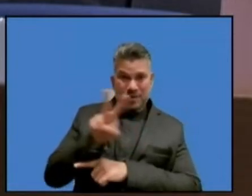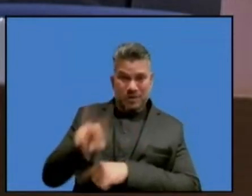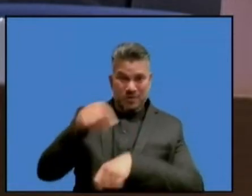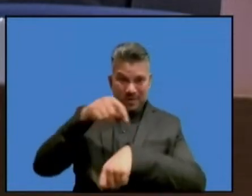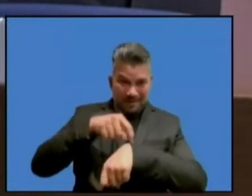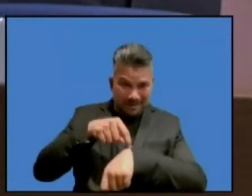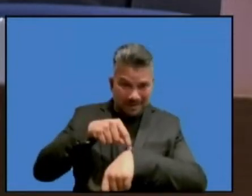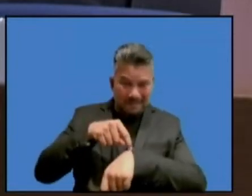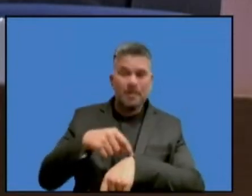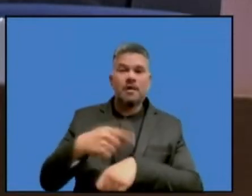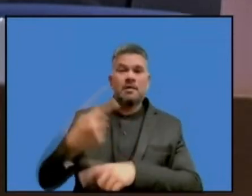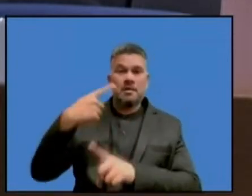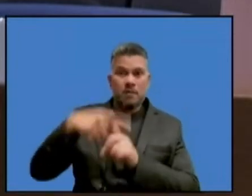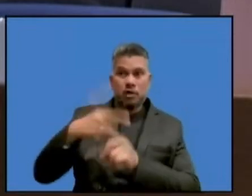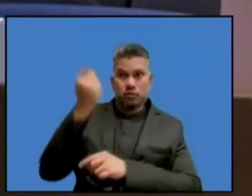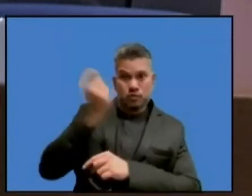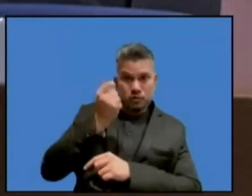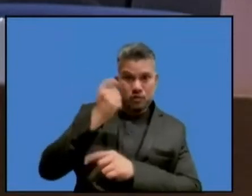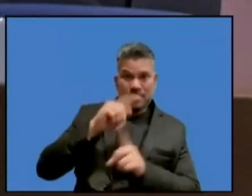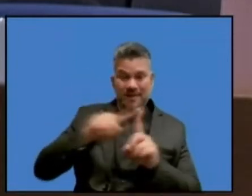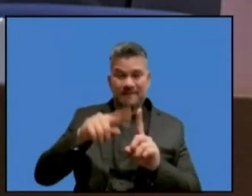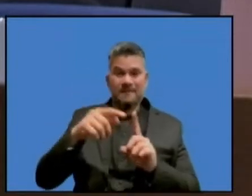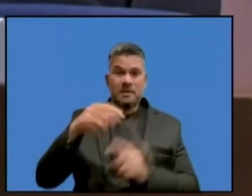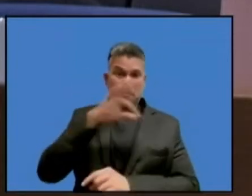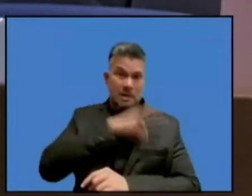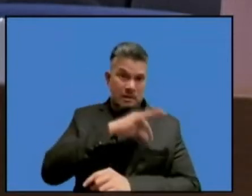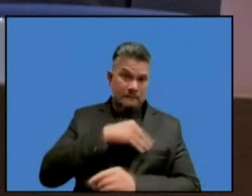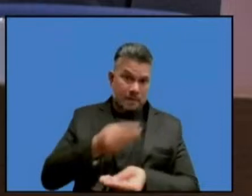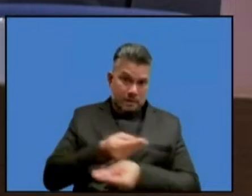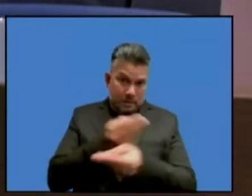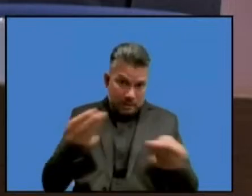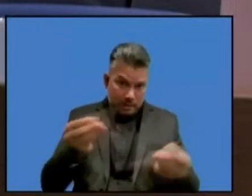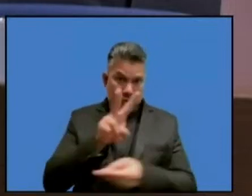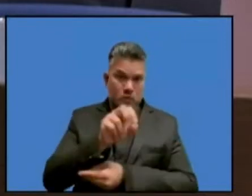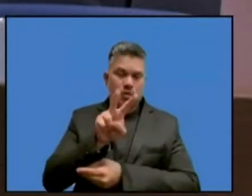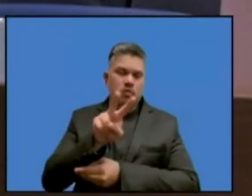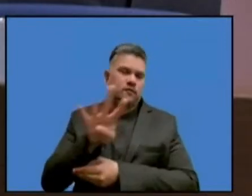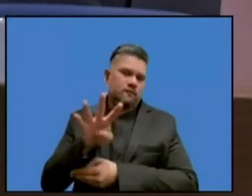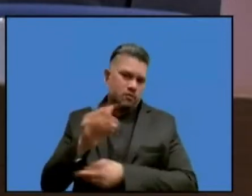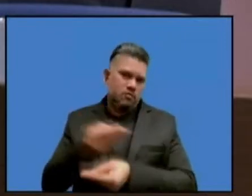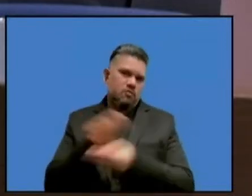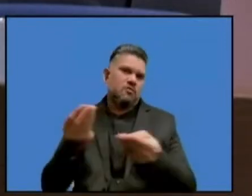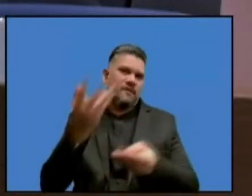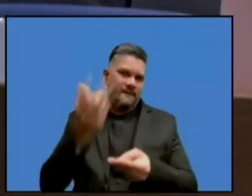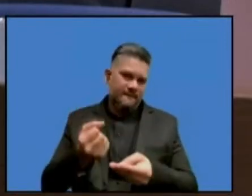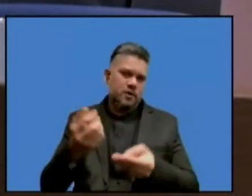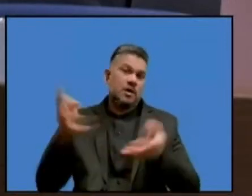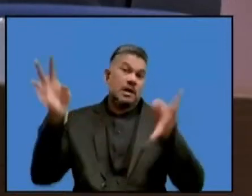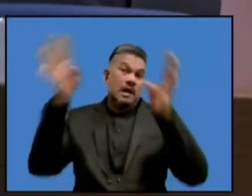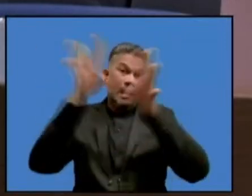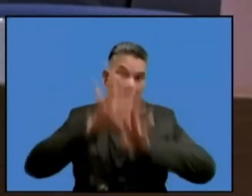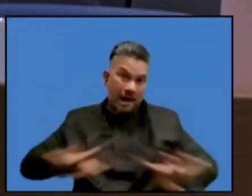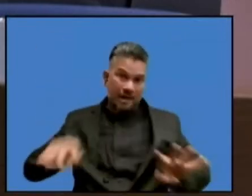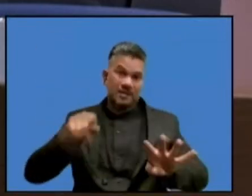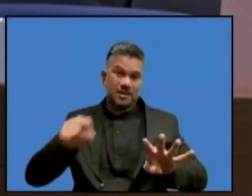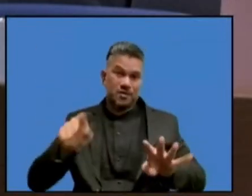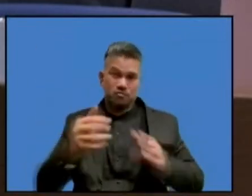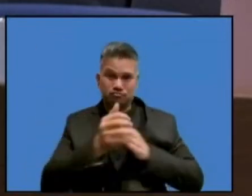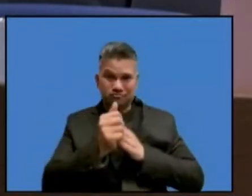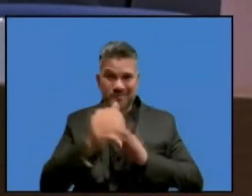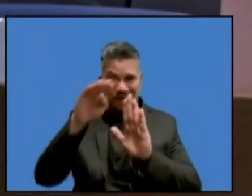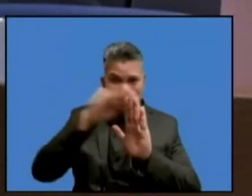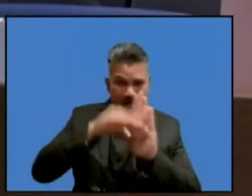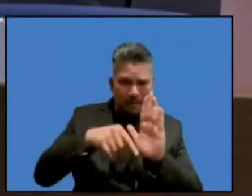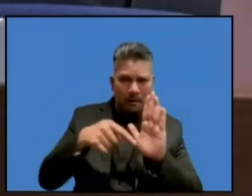Security Benefits for Migrant Workers in 2024. The ASEAN guidelines were developed with support from the ILO's Social Security and labor migration